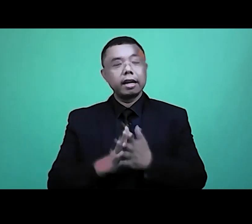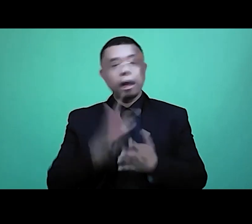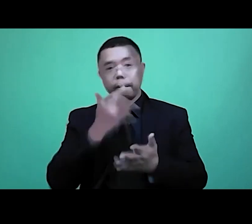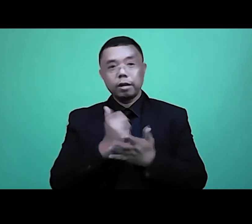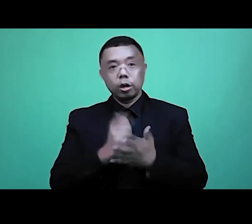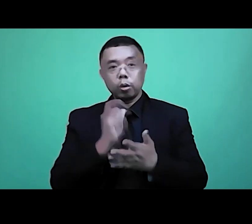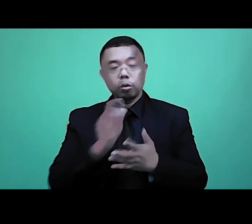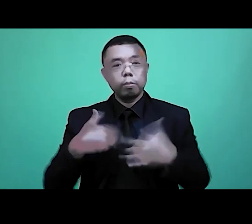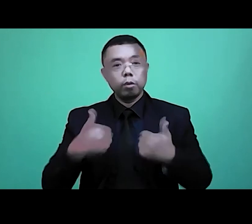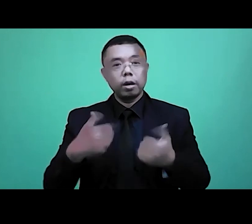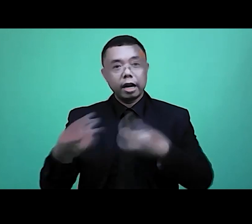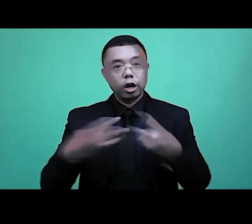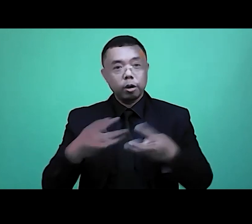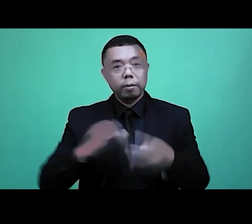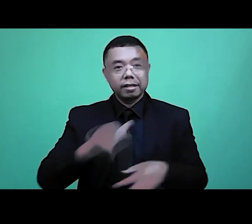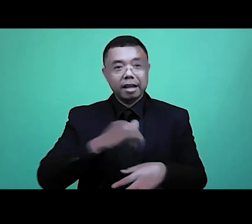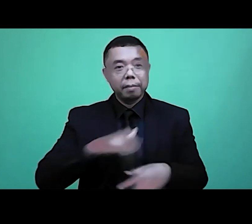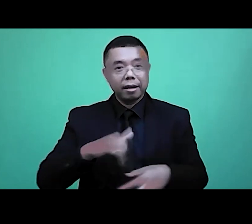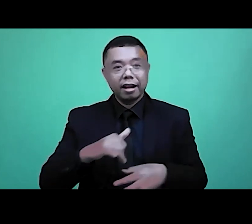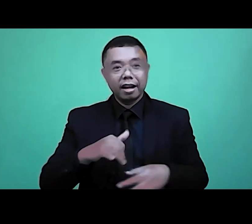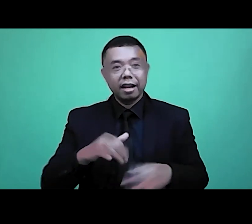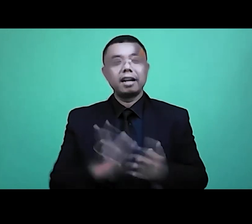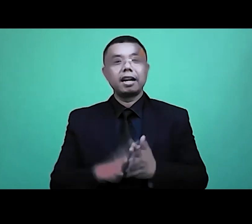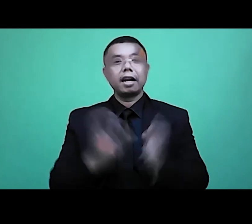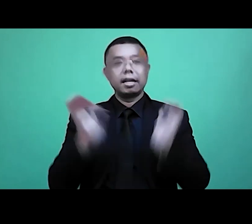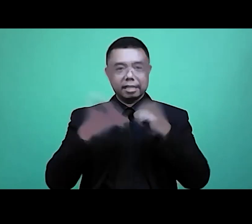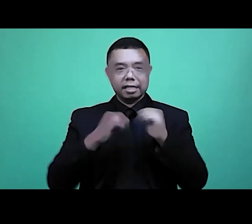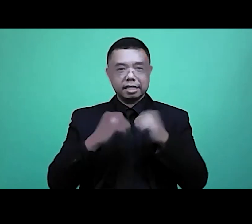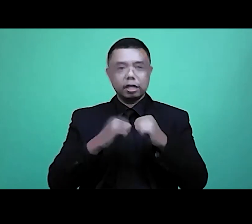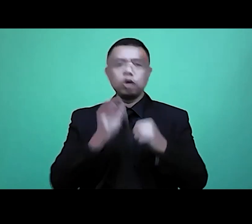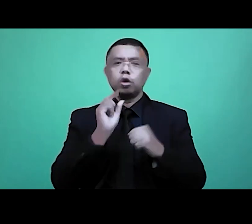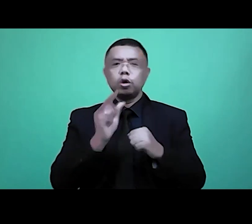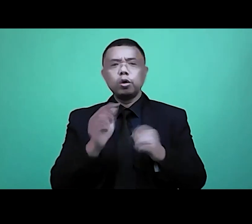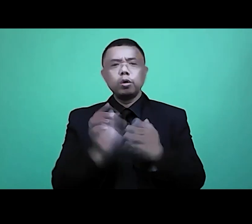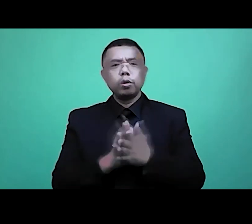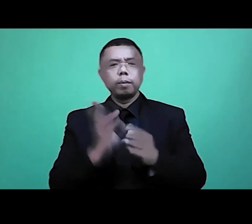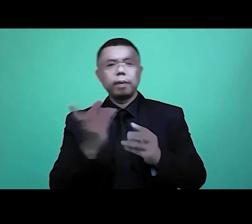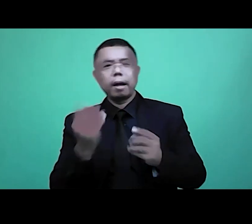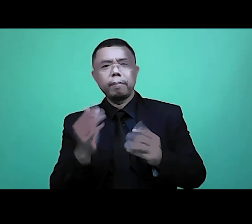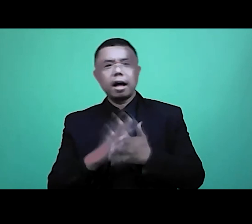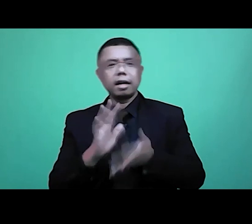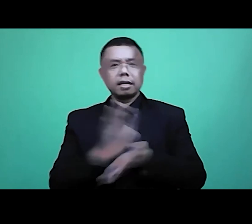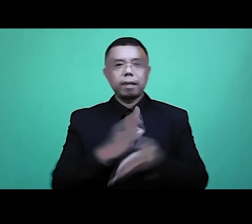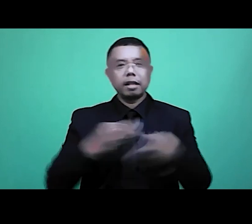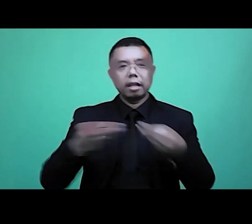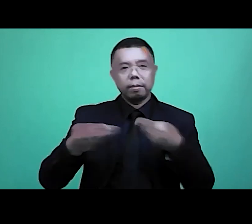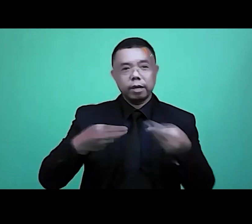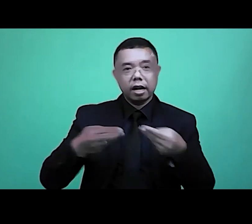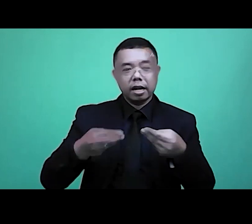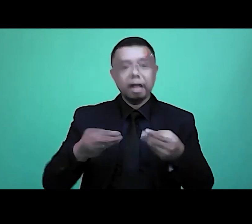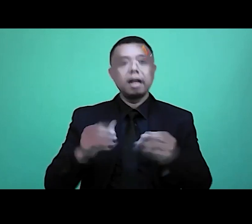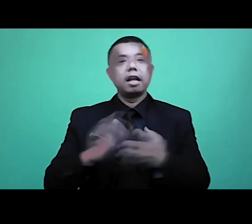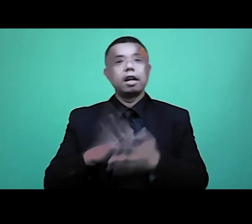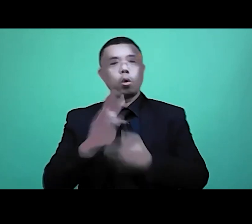new generation of bilateral trade and investment opportunities. The Blueprint for Trade and Investment with